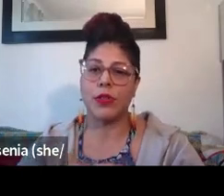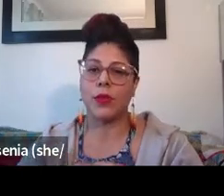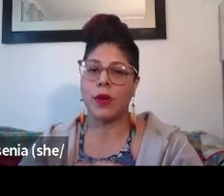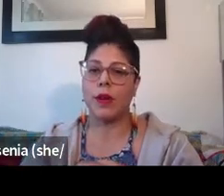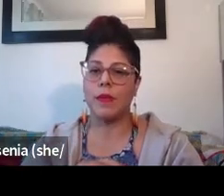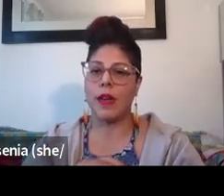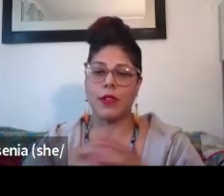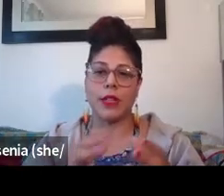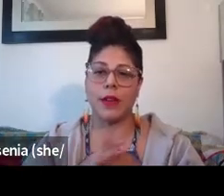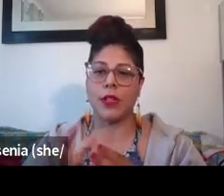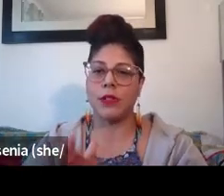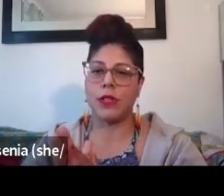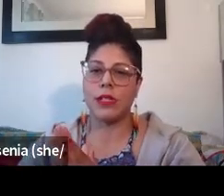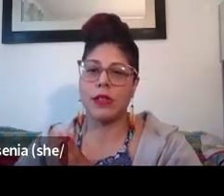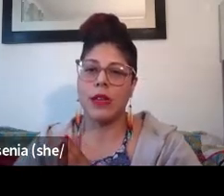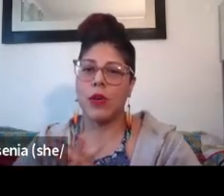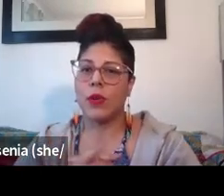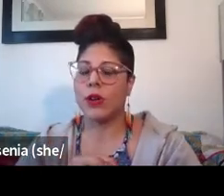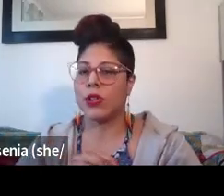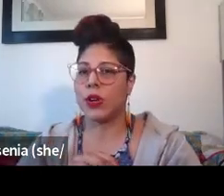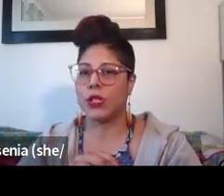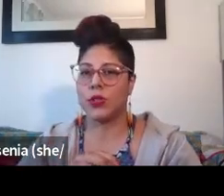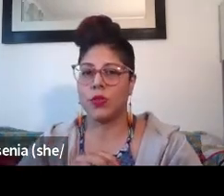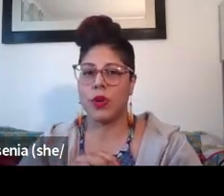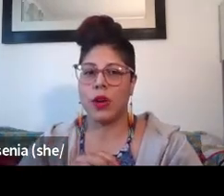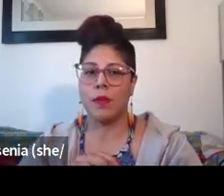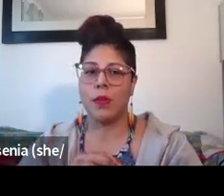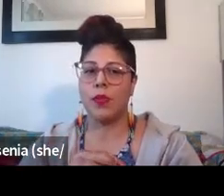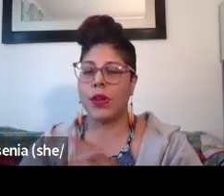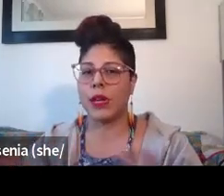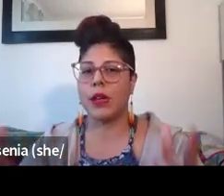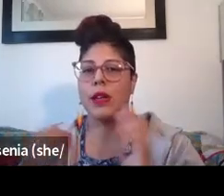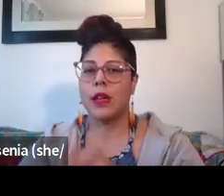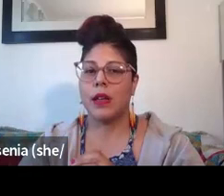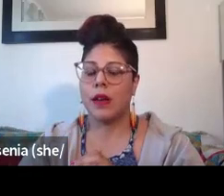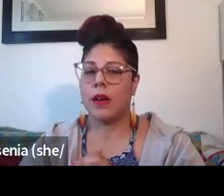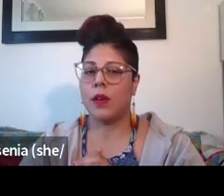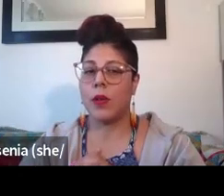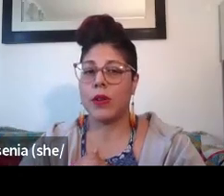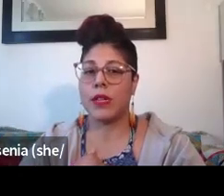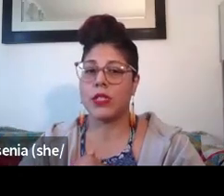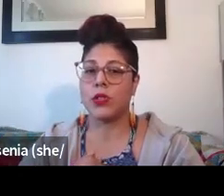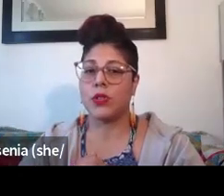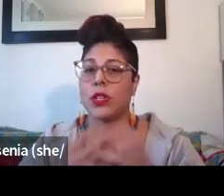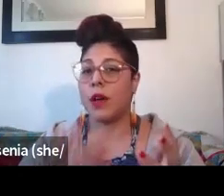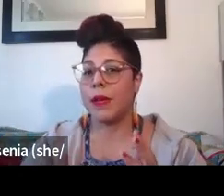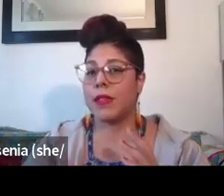The images on the screen are screenshots of different